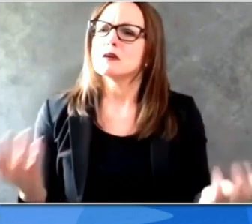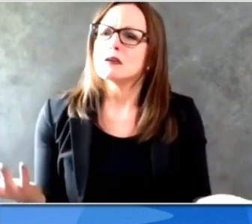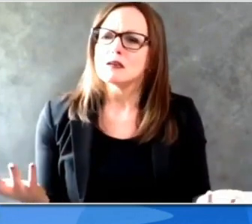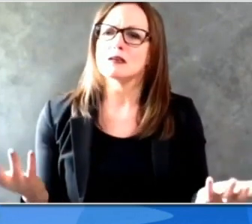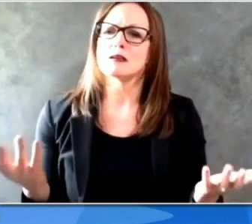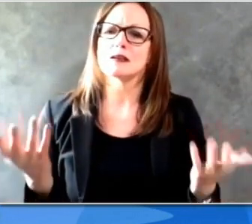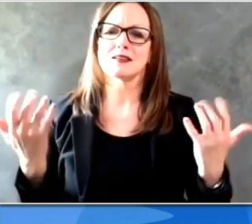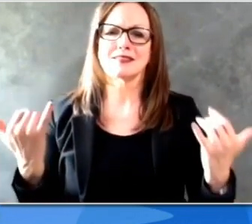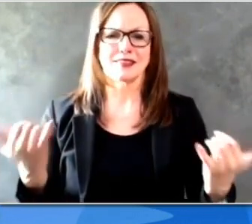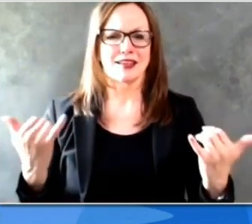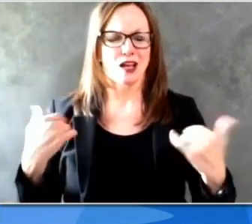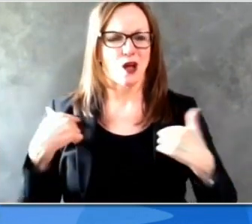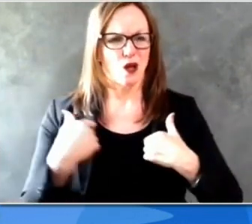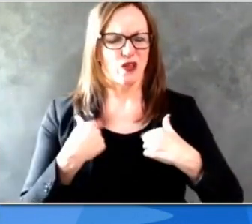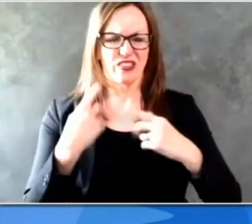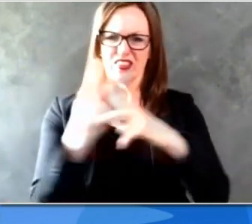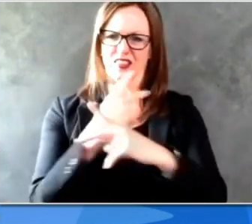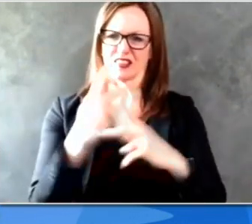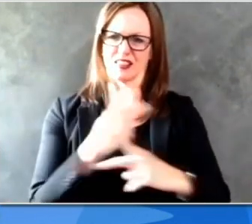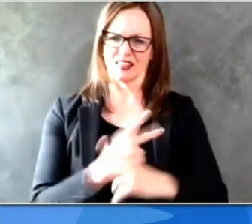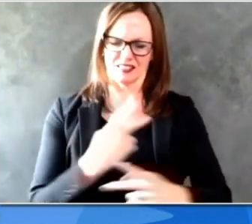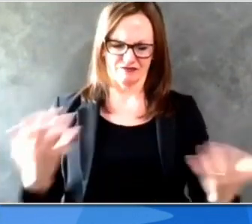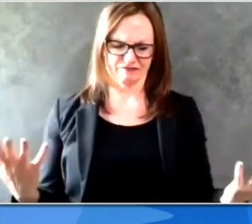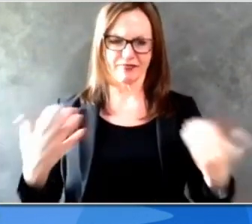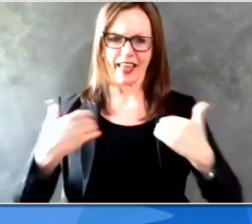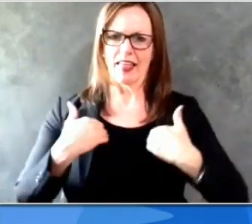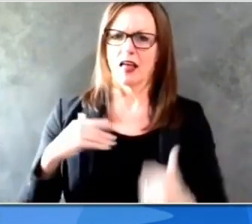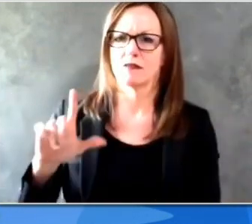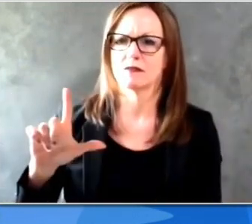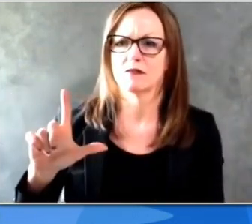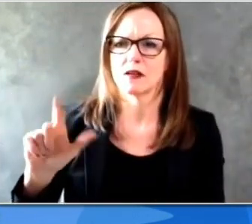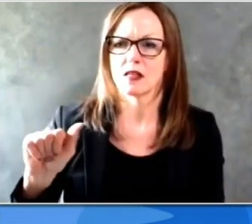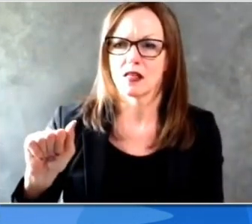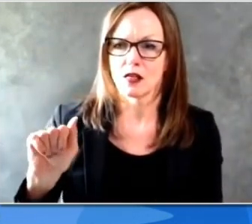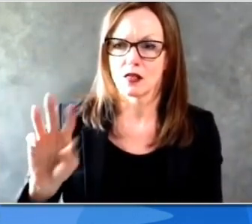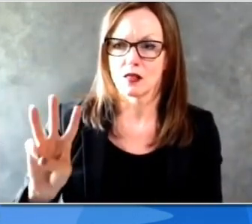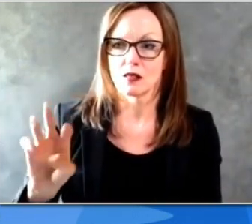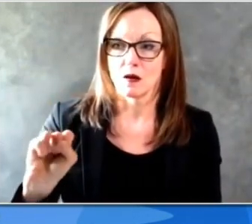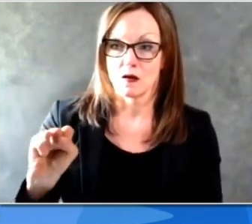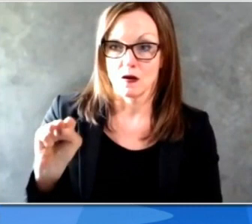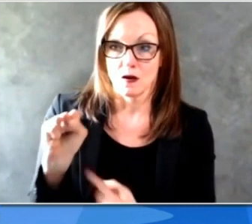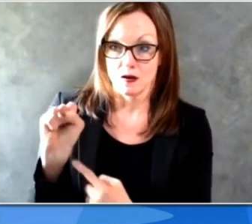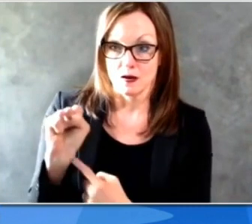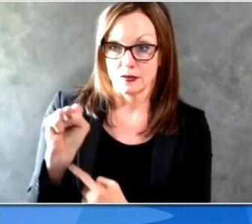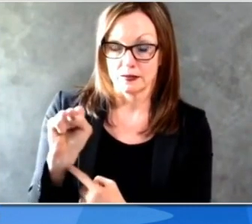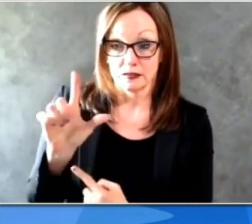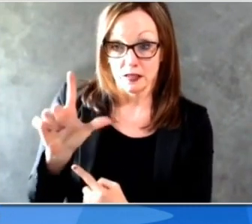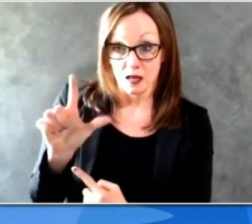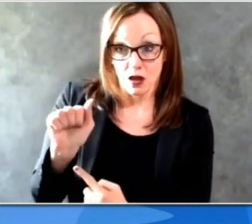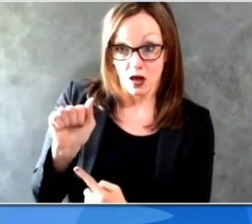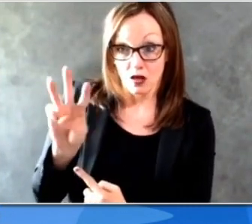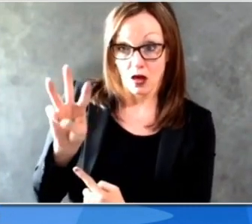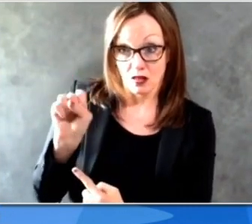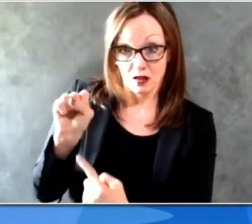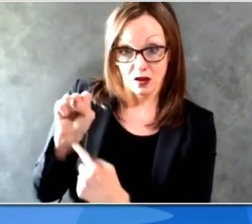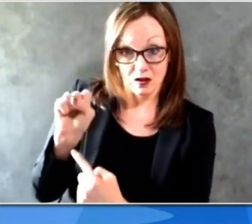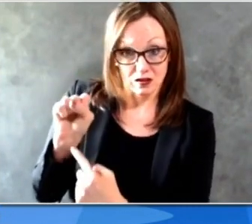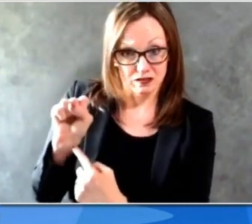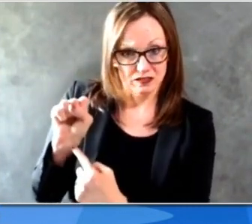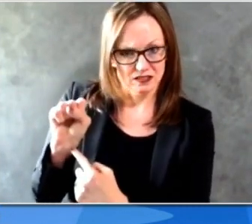were to come back at some point, what do you think would be, you know, a couple of the most important statewide regulations that would